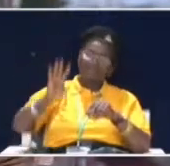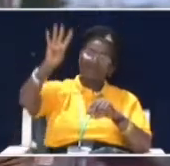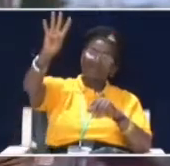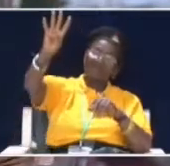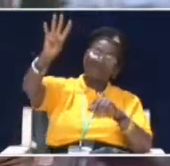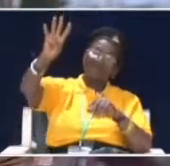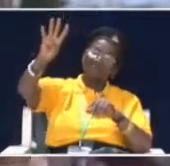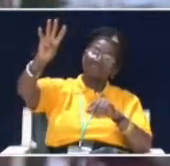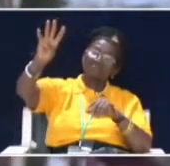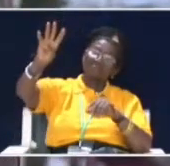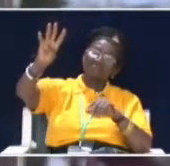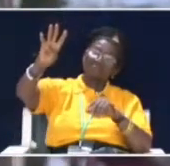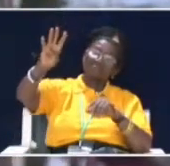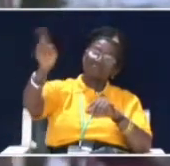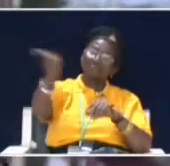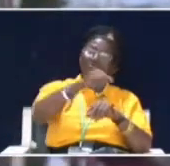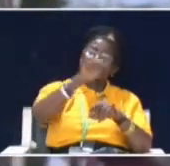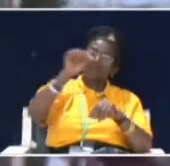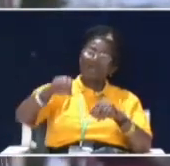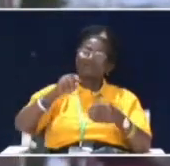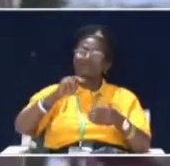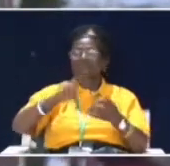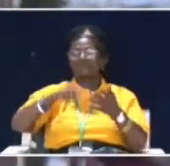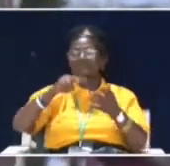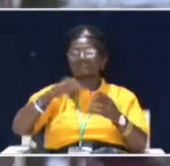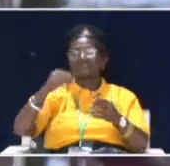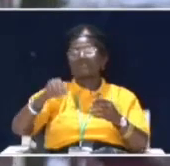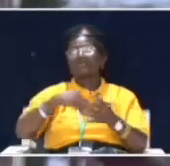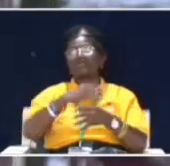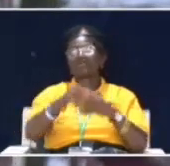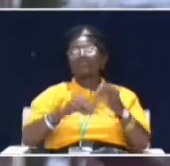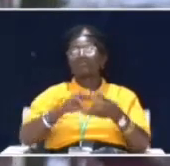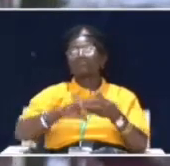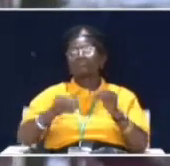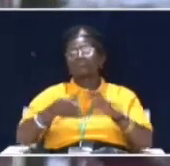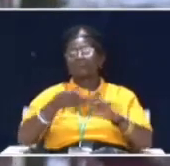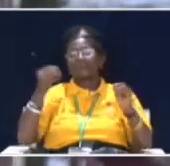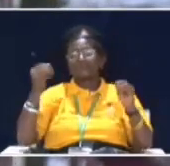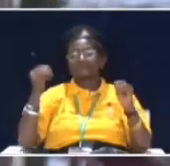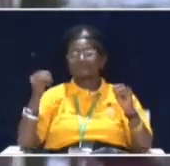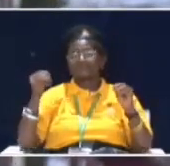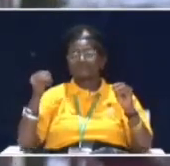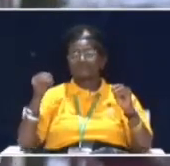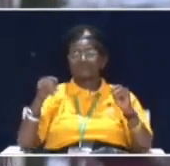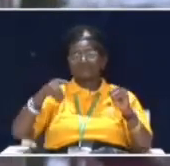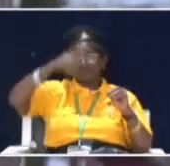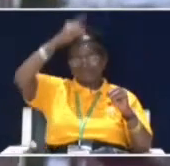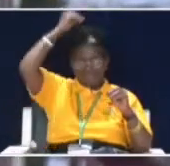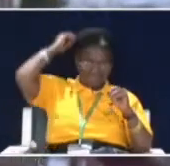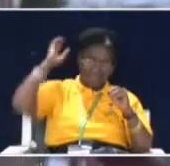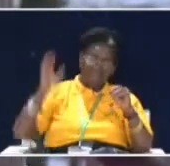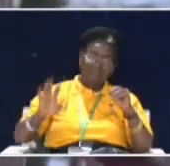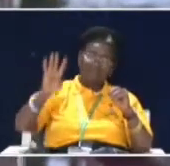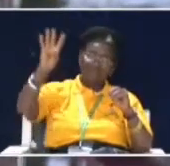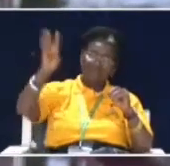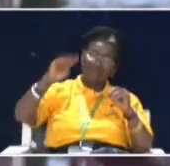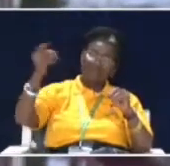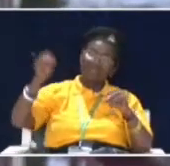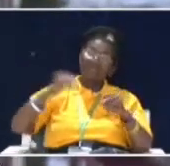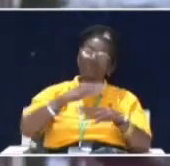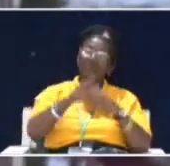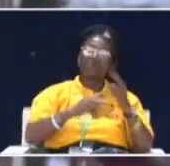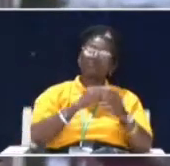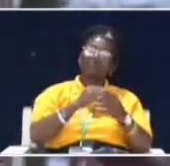Daniel ori ikerin, you can read the whole story. E le ka itan yen ni gbogbo e. Daniel chapter 4, the whole story.